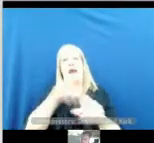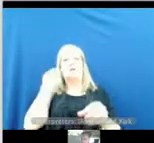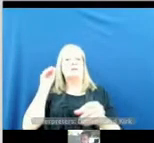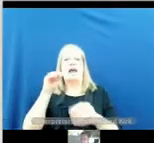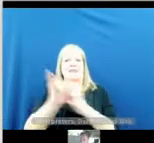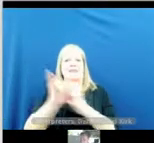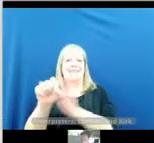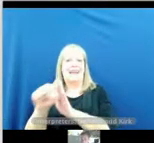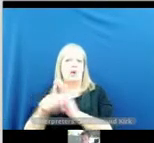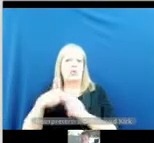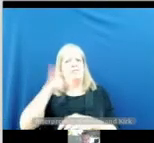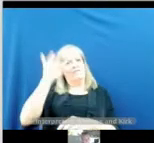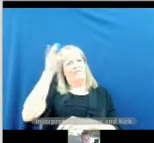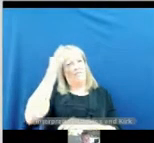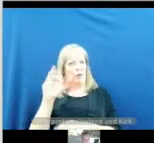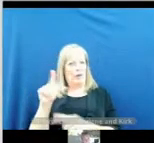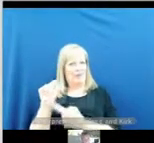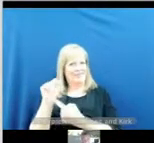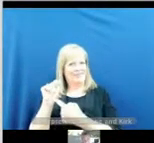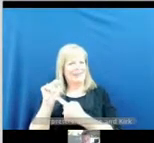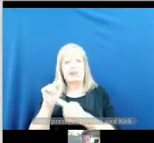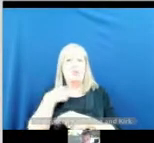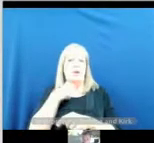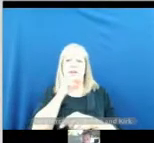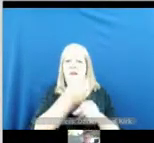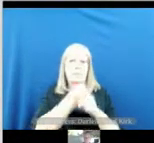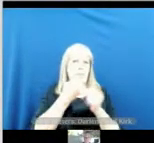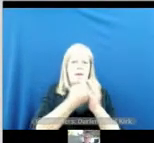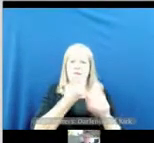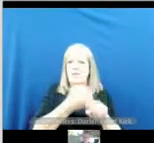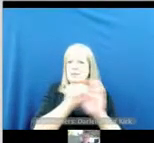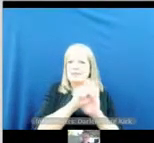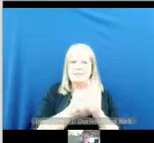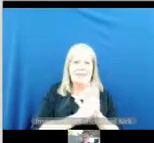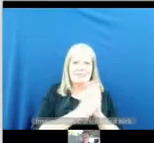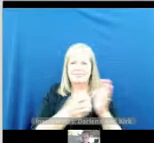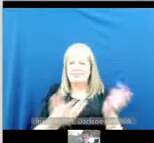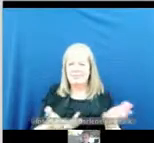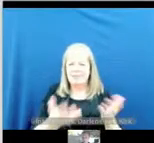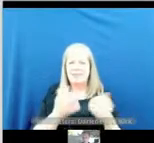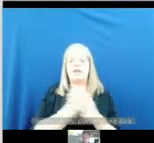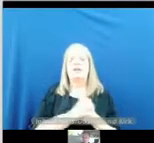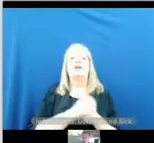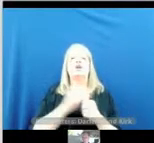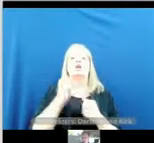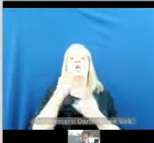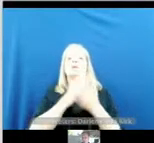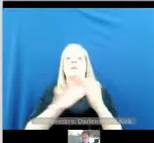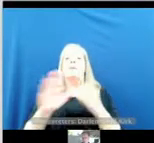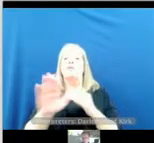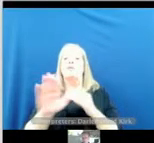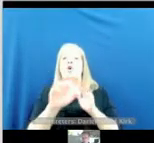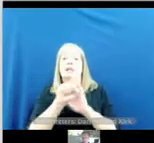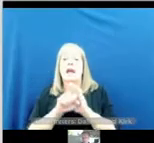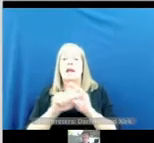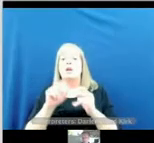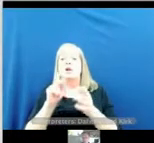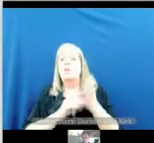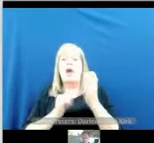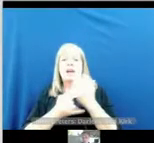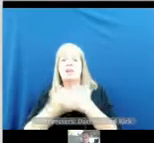funded, not state funded. So some of your state projects actually have a mismatch of funds. They